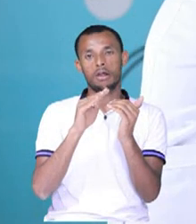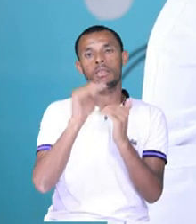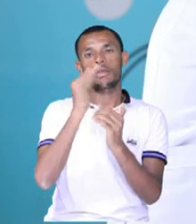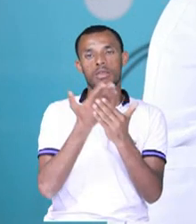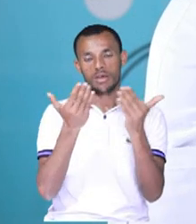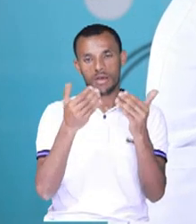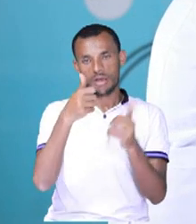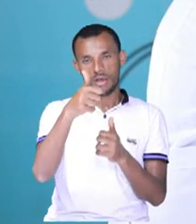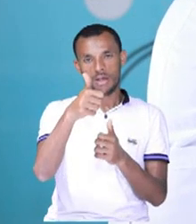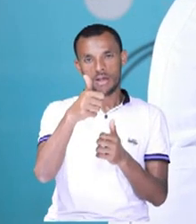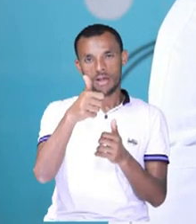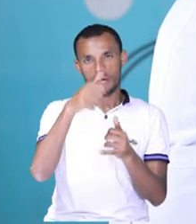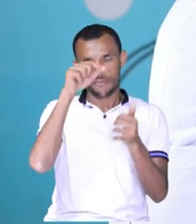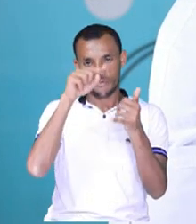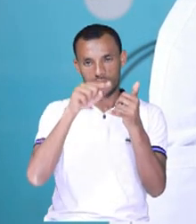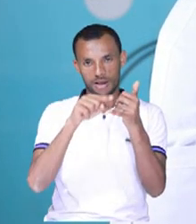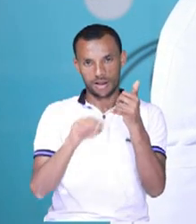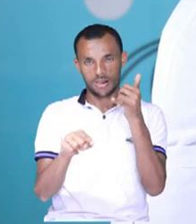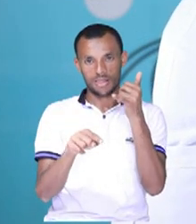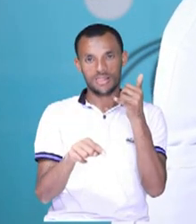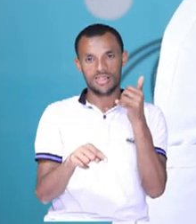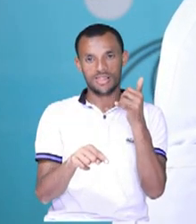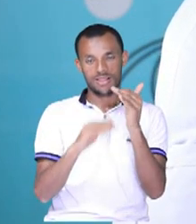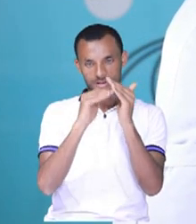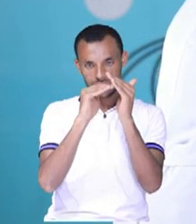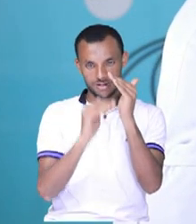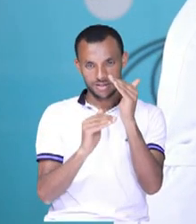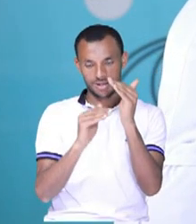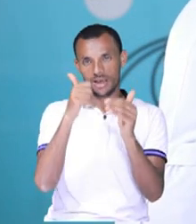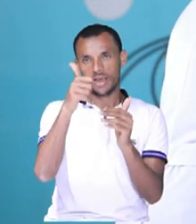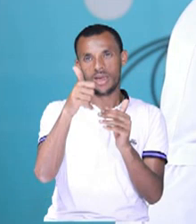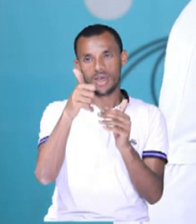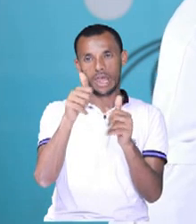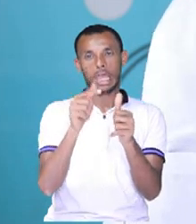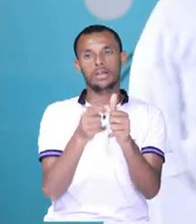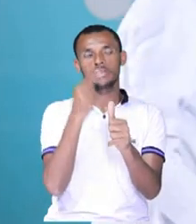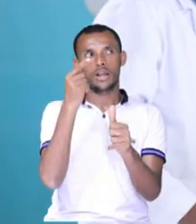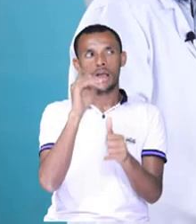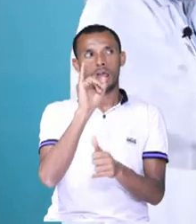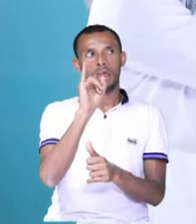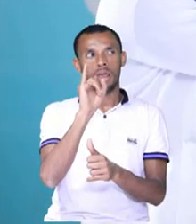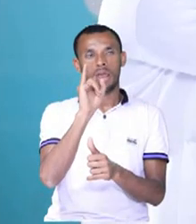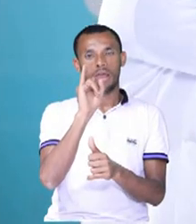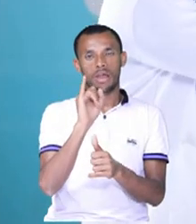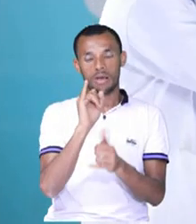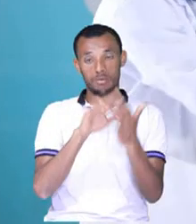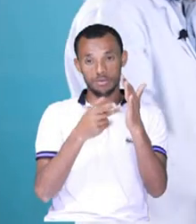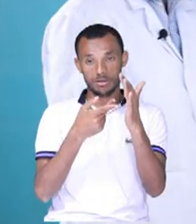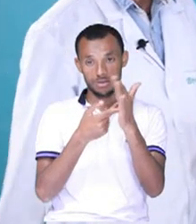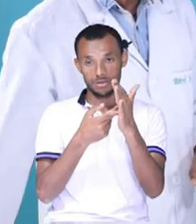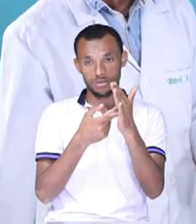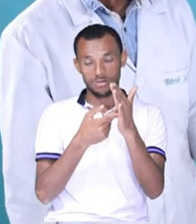A final less than A initial. Minus sign